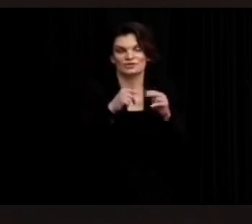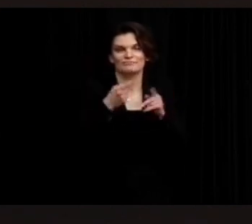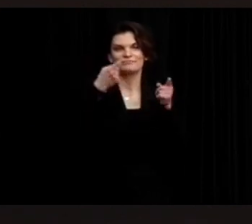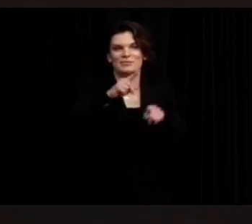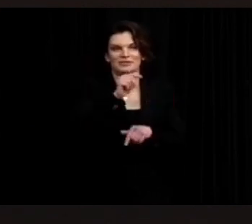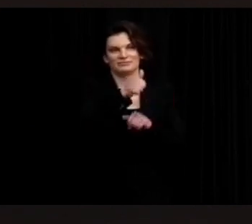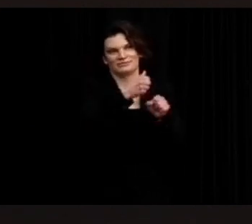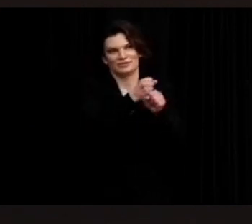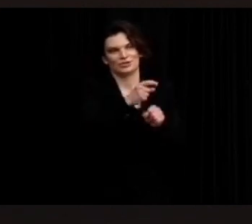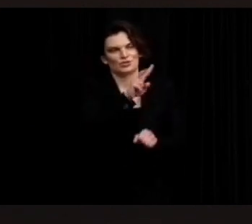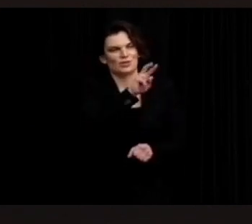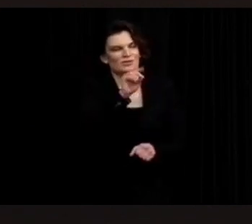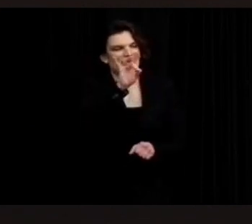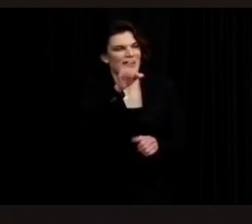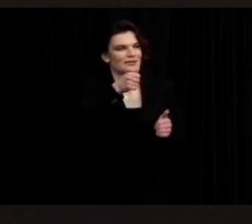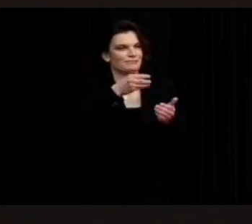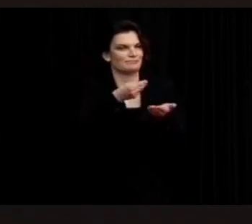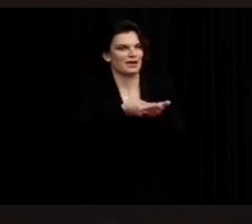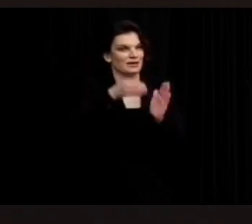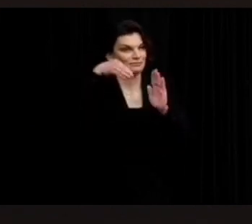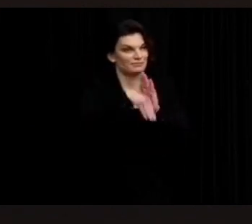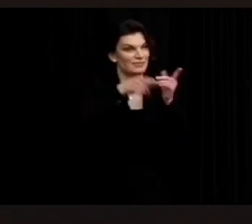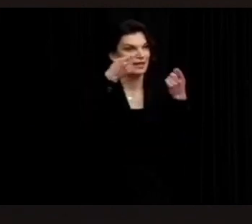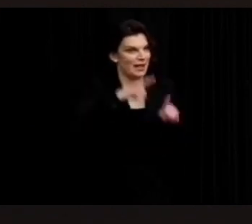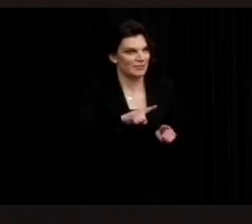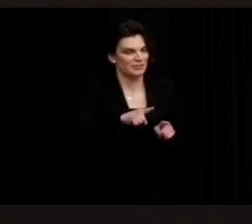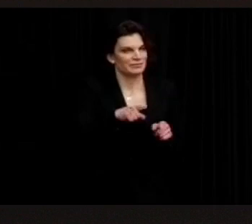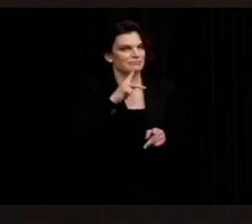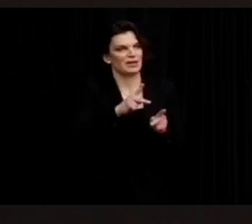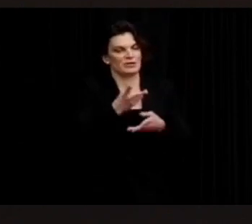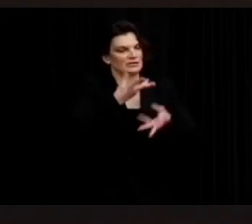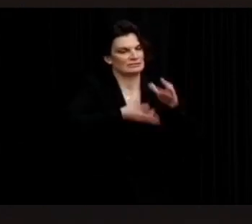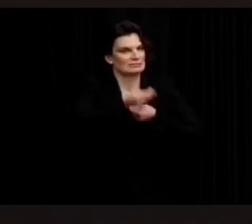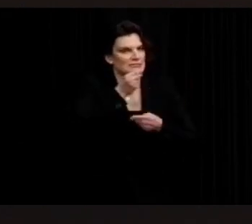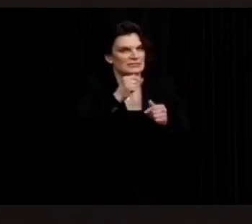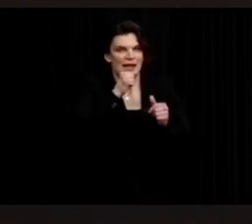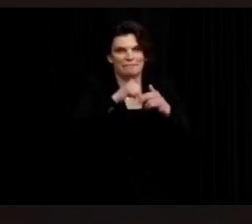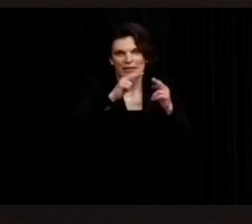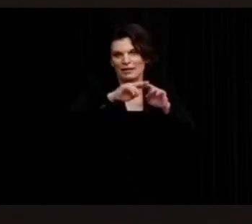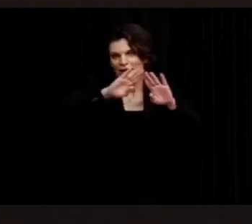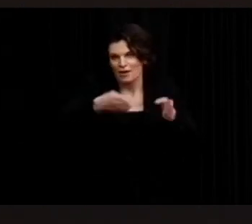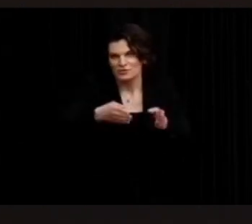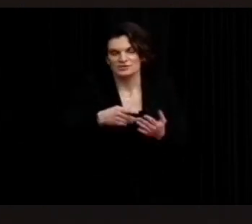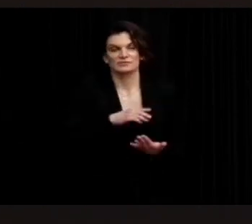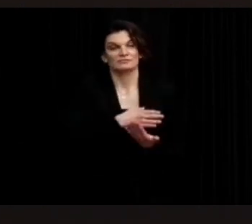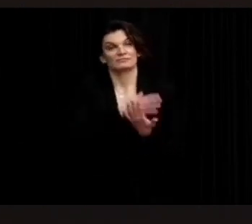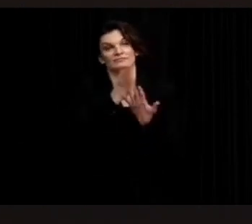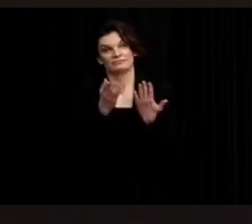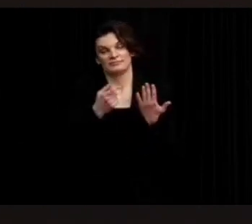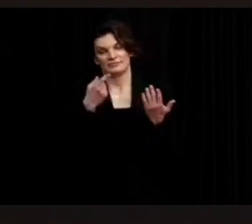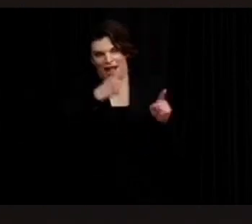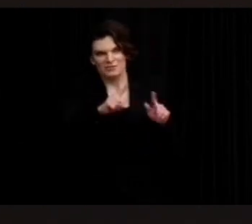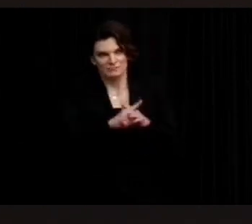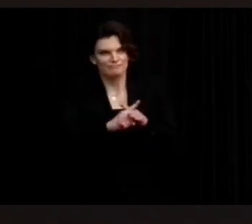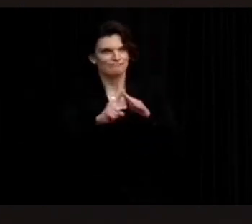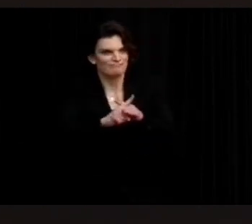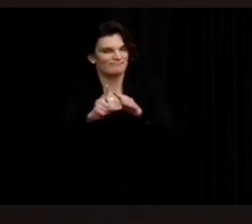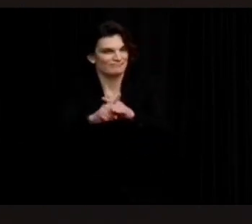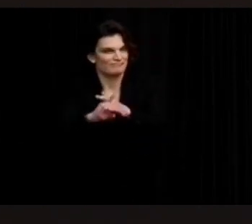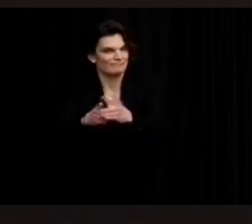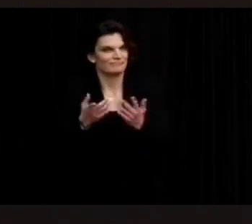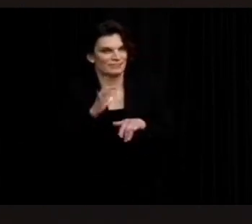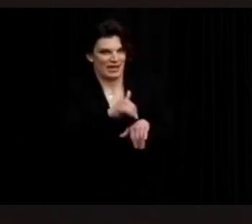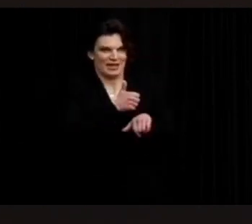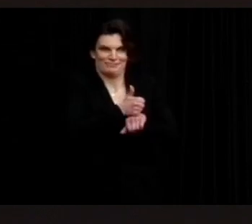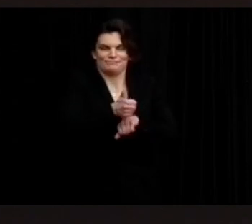the 2008 recession and a lack of state investment prior to the last few years. We've made it faster to build